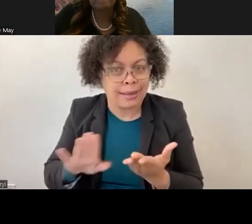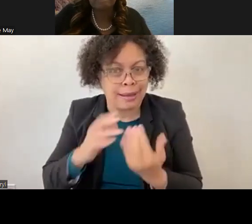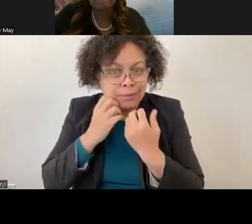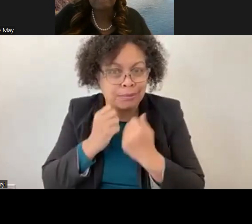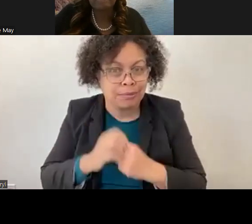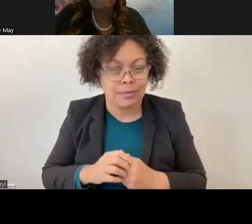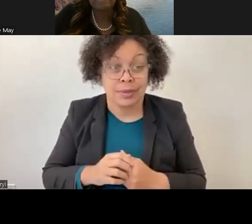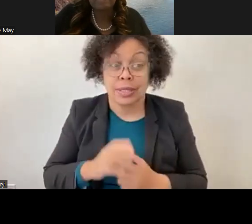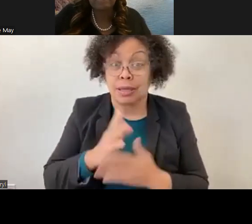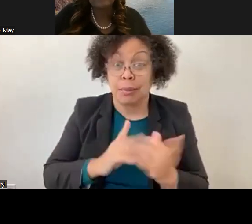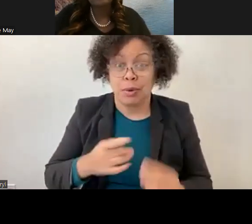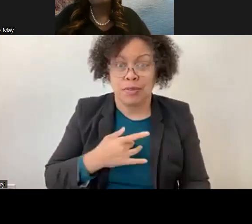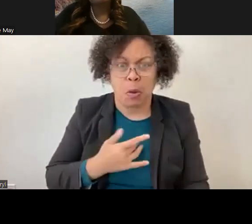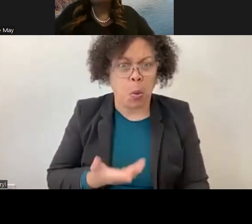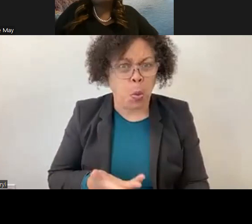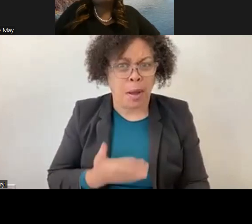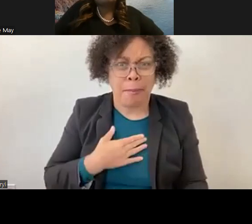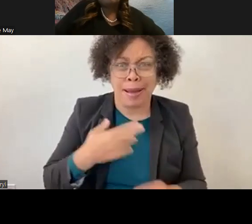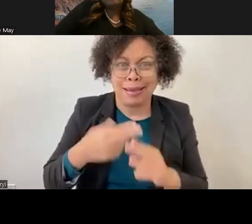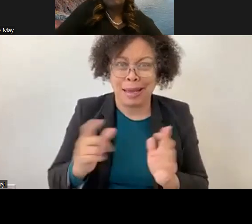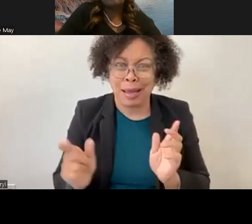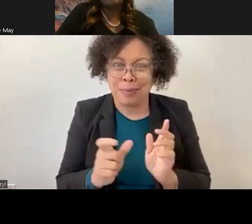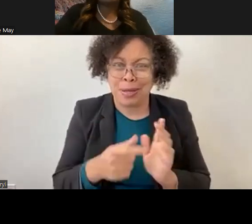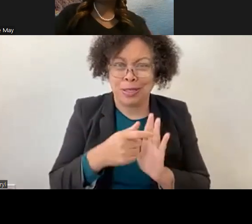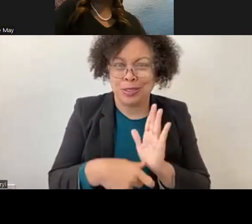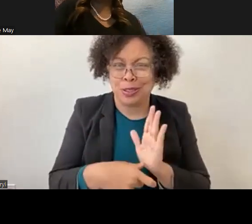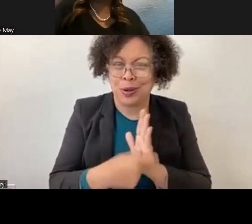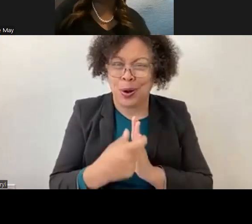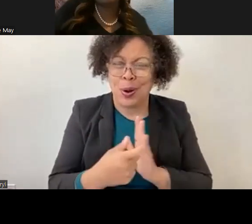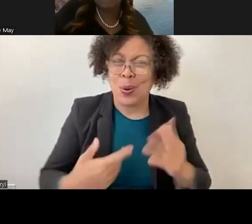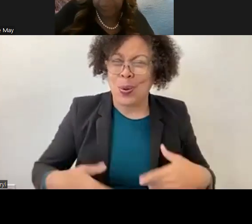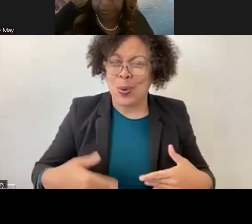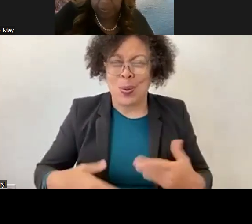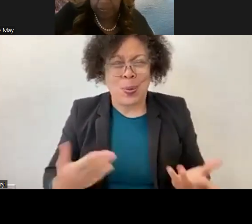be amazing to have my name on a journal article. It's hard to tell without